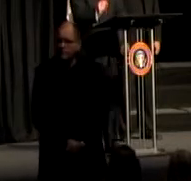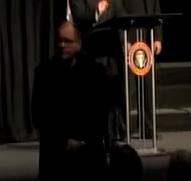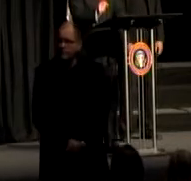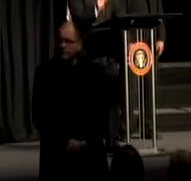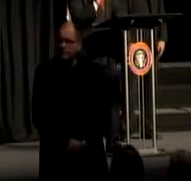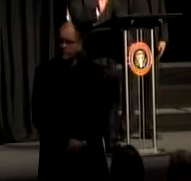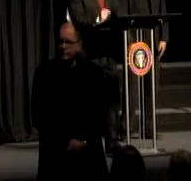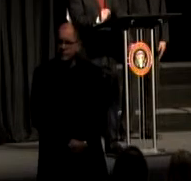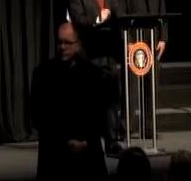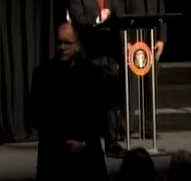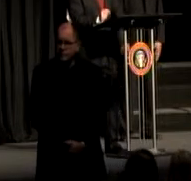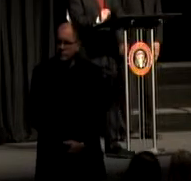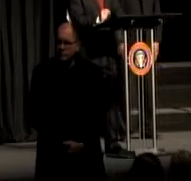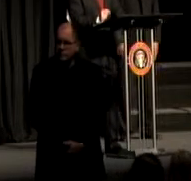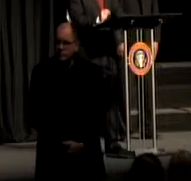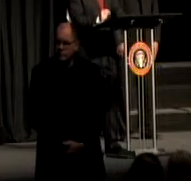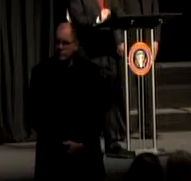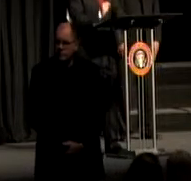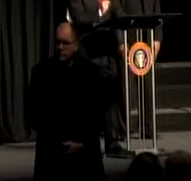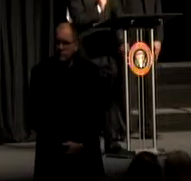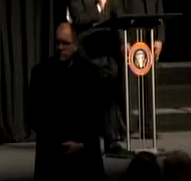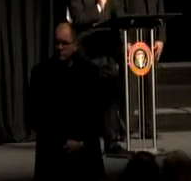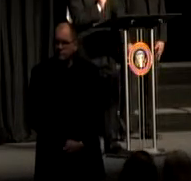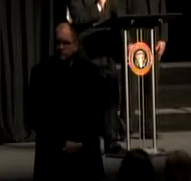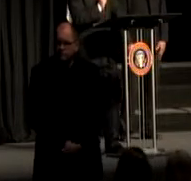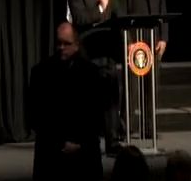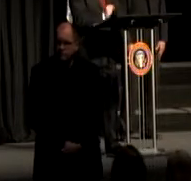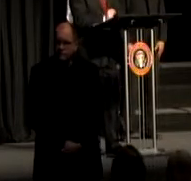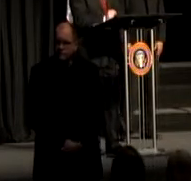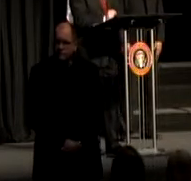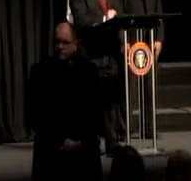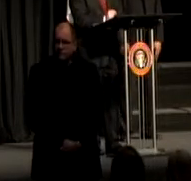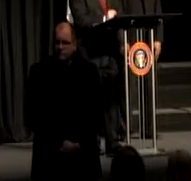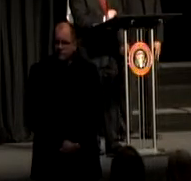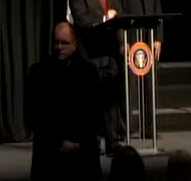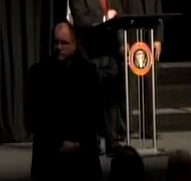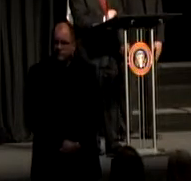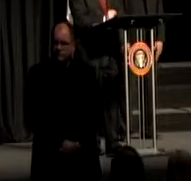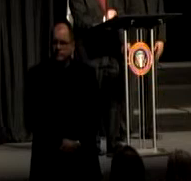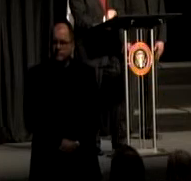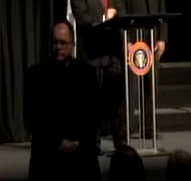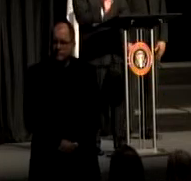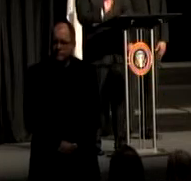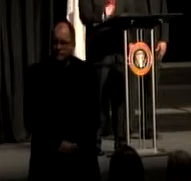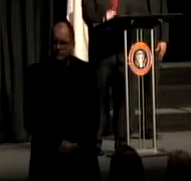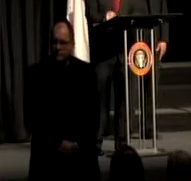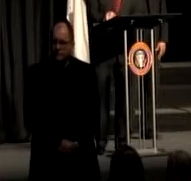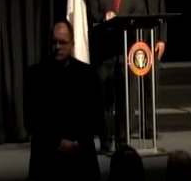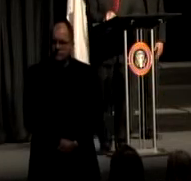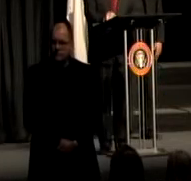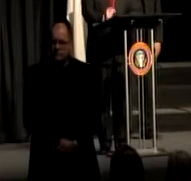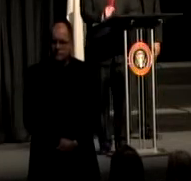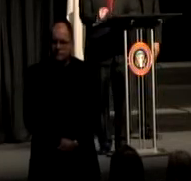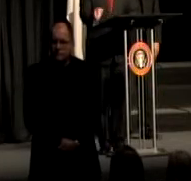a church that is unified now let me tell you about what unification means it does not mean that you agree